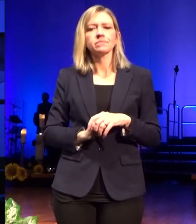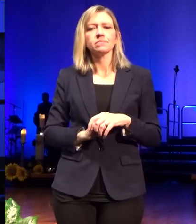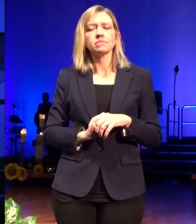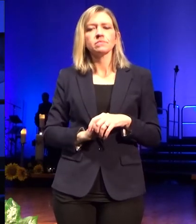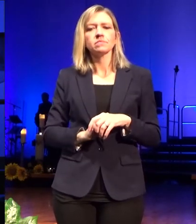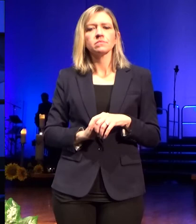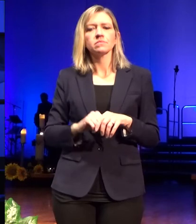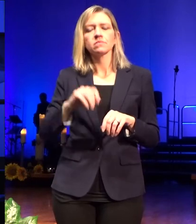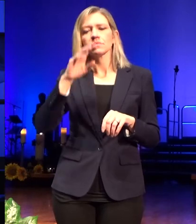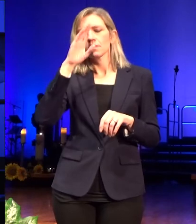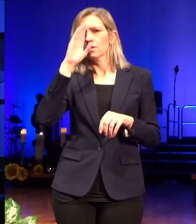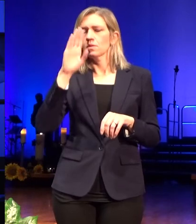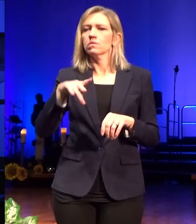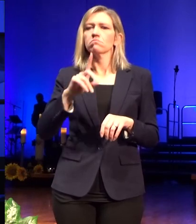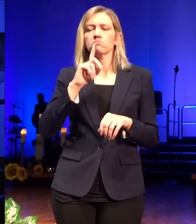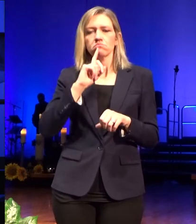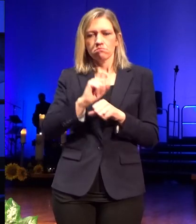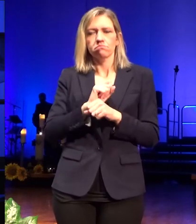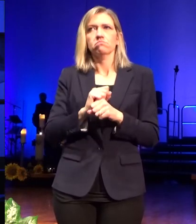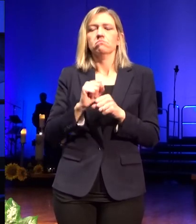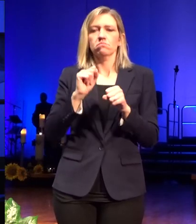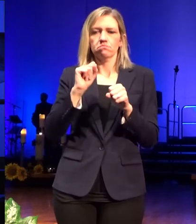I know that there is a divine wisdom,